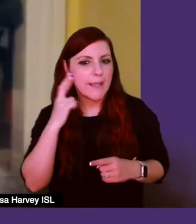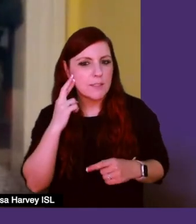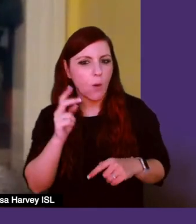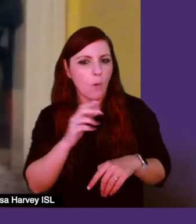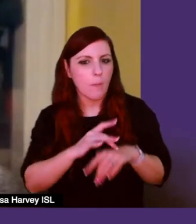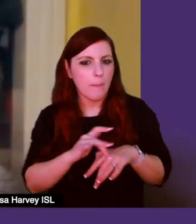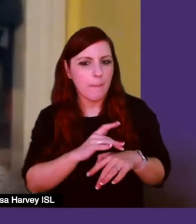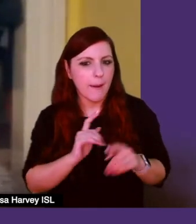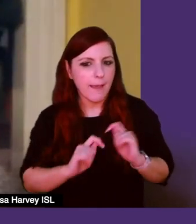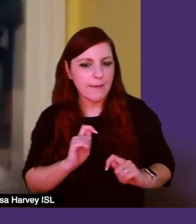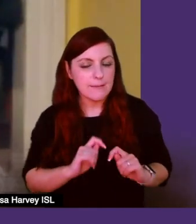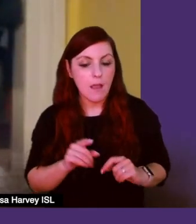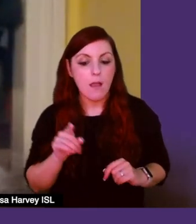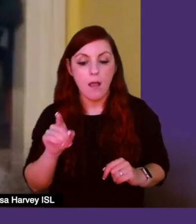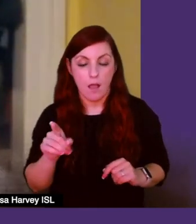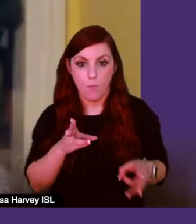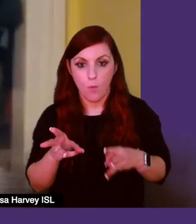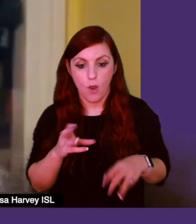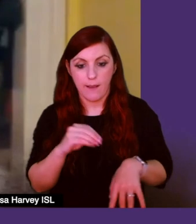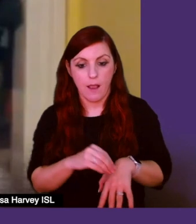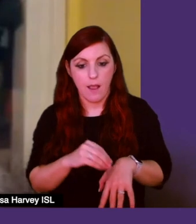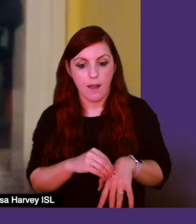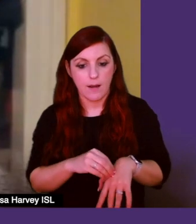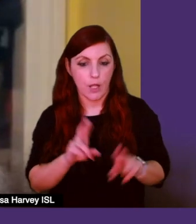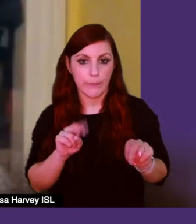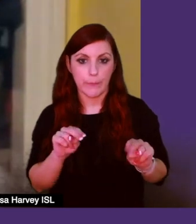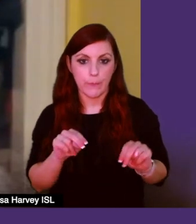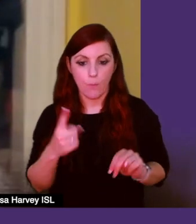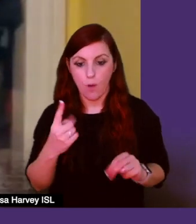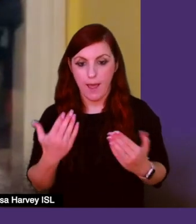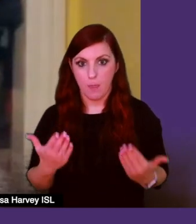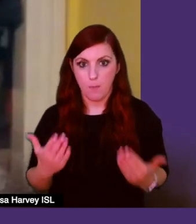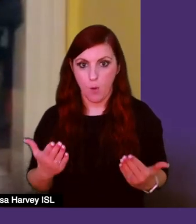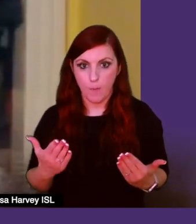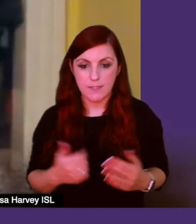plays. I am working on